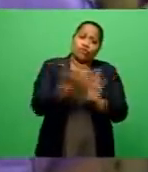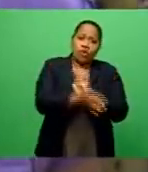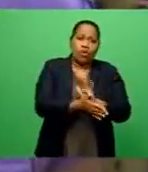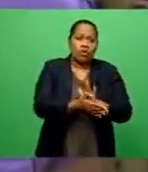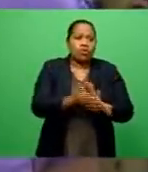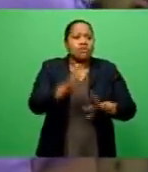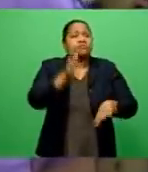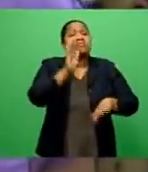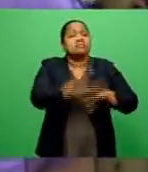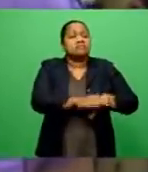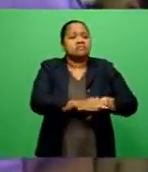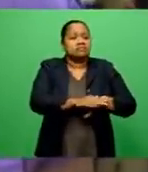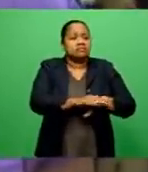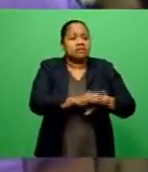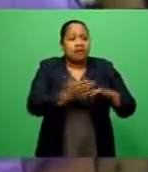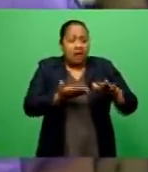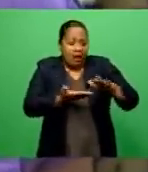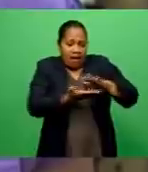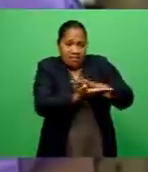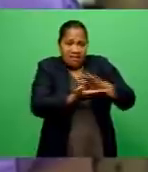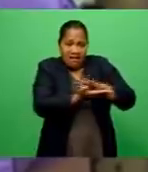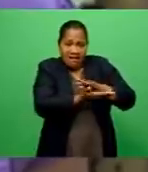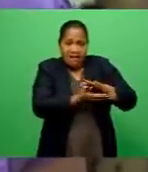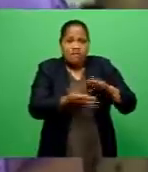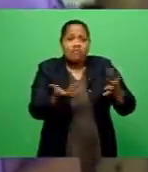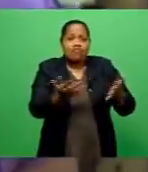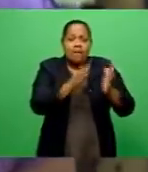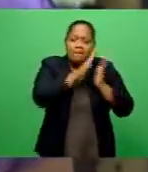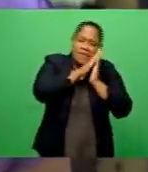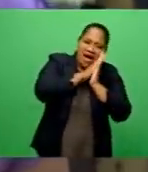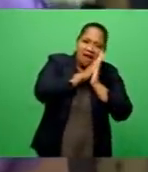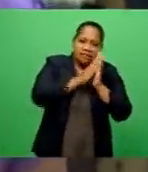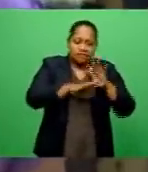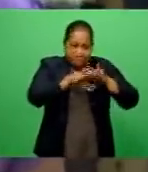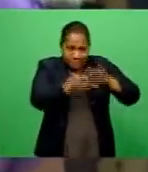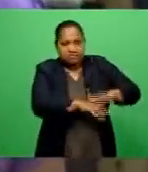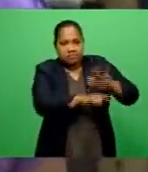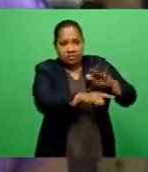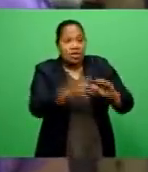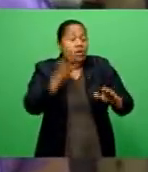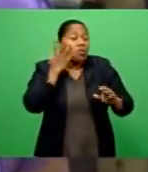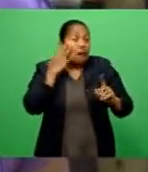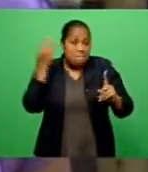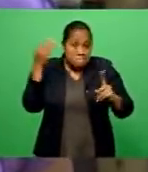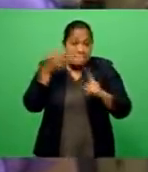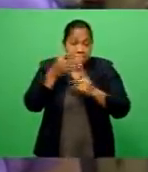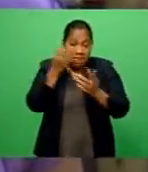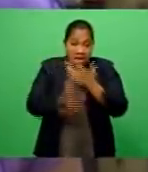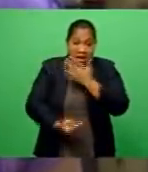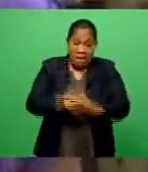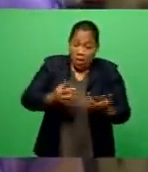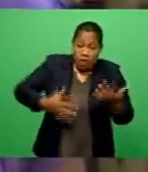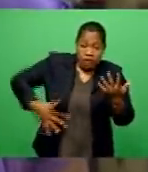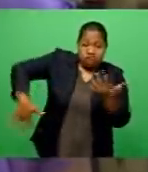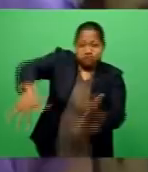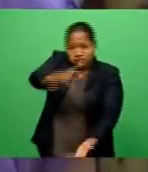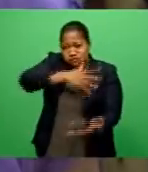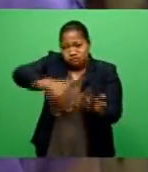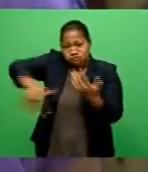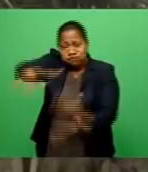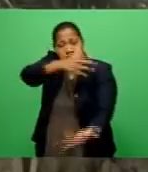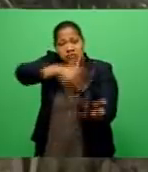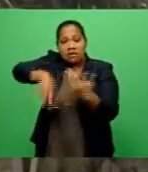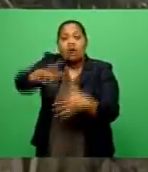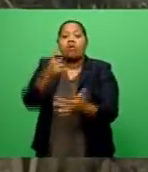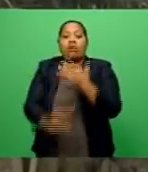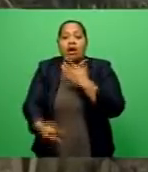on under the bed. Then the big hurricane come, then all the house go that